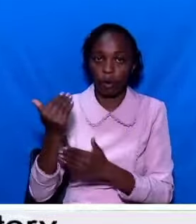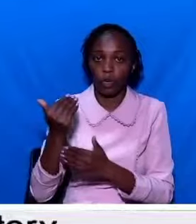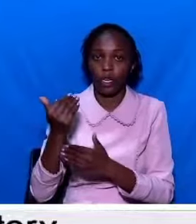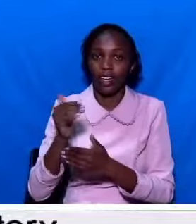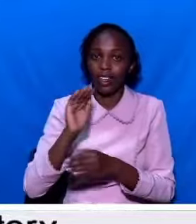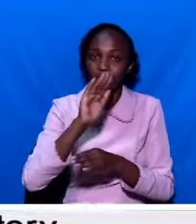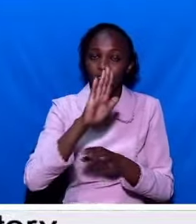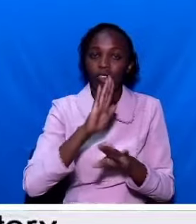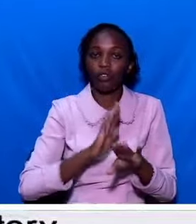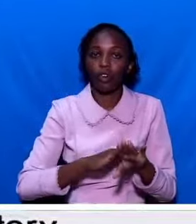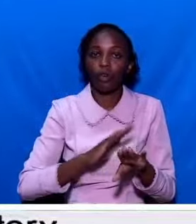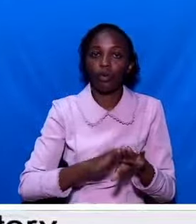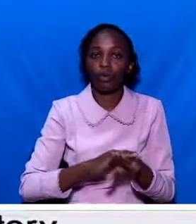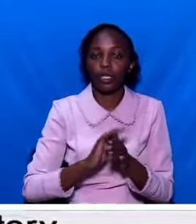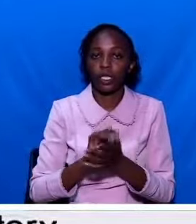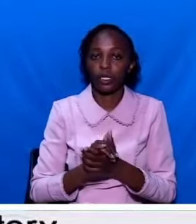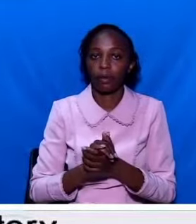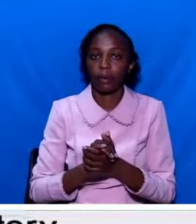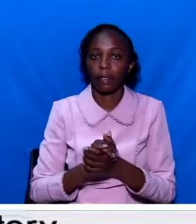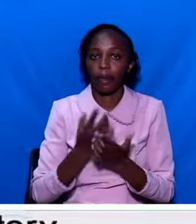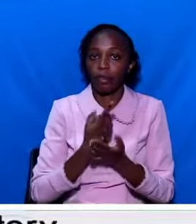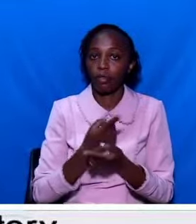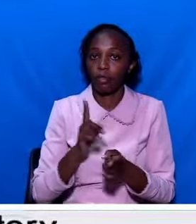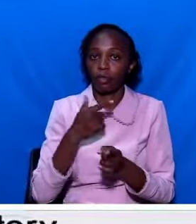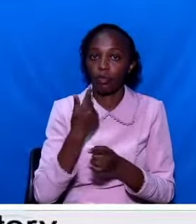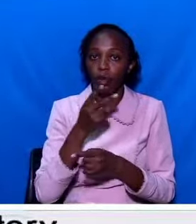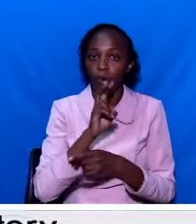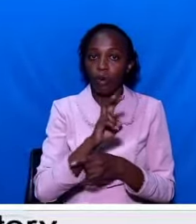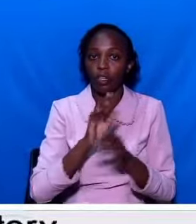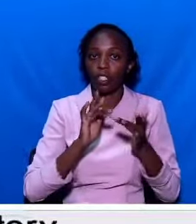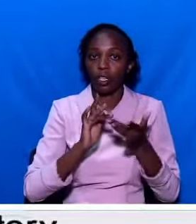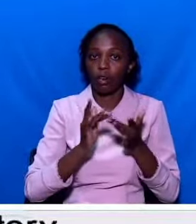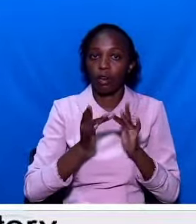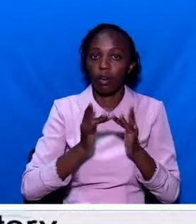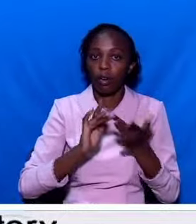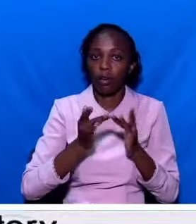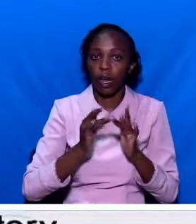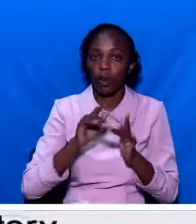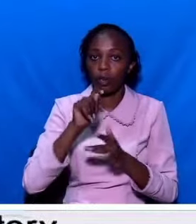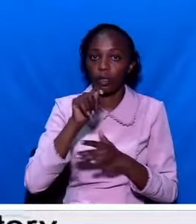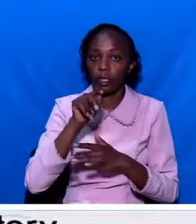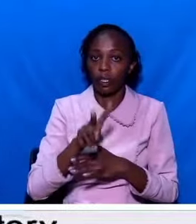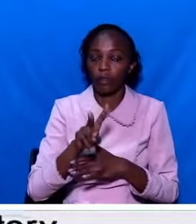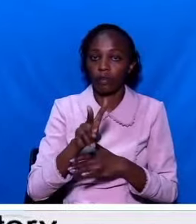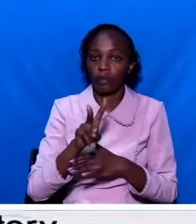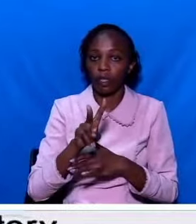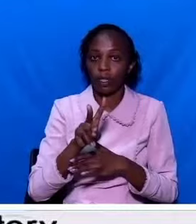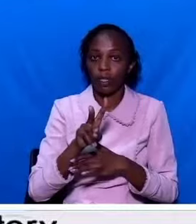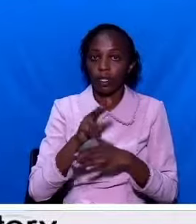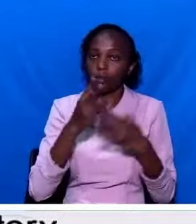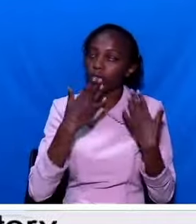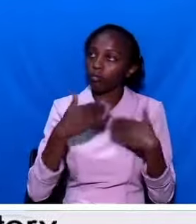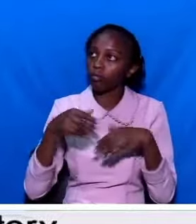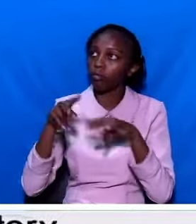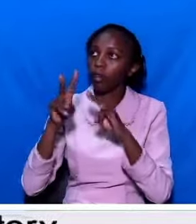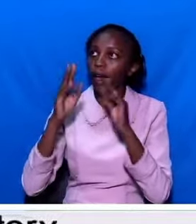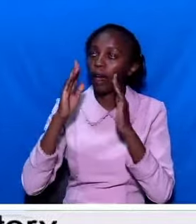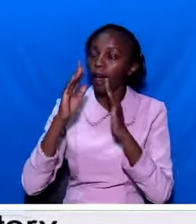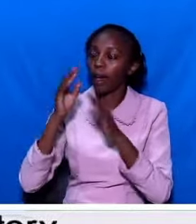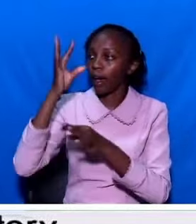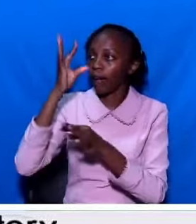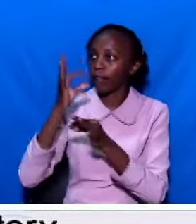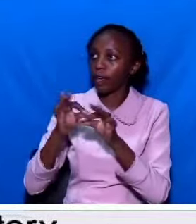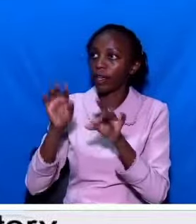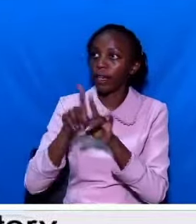good. Those watching us online and on TV, hook up your faith with us as we